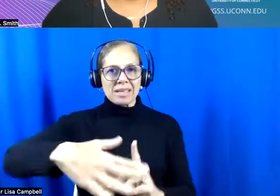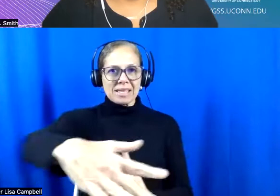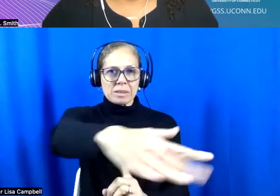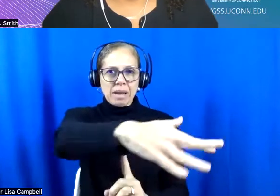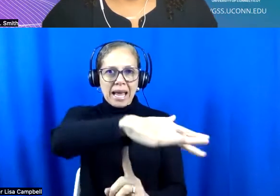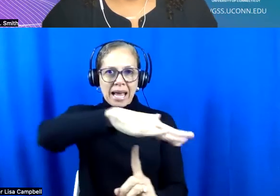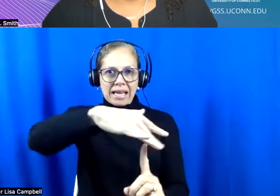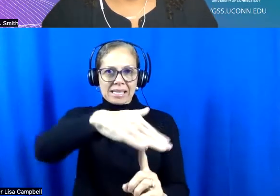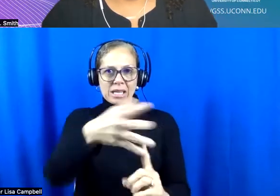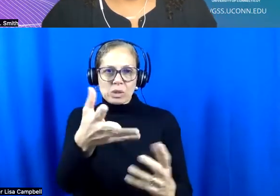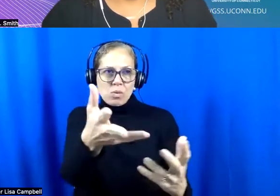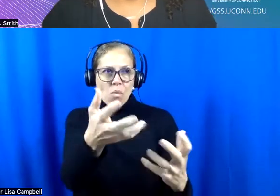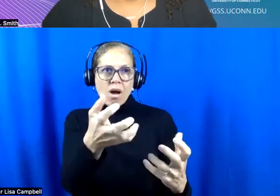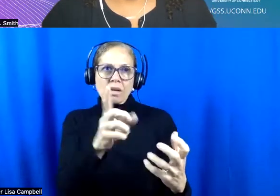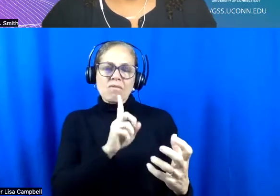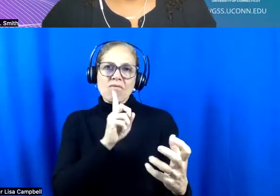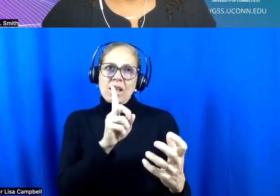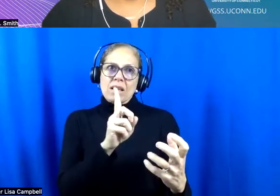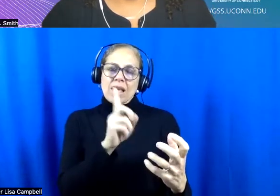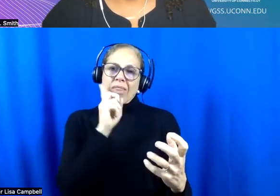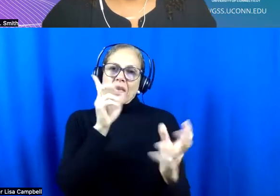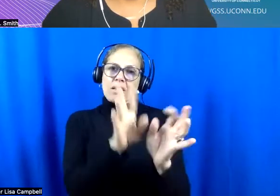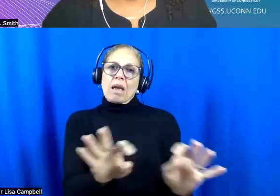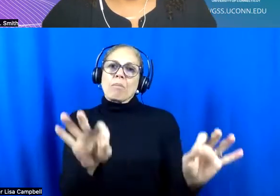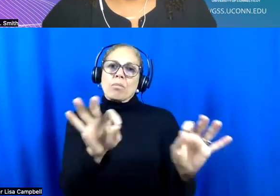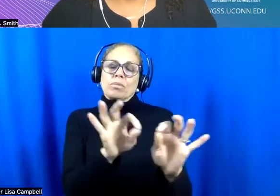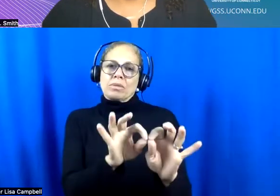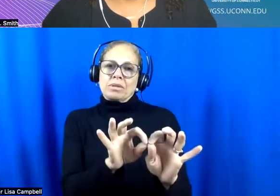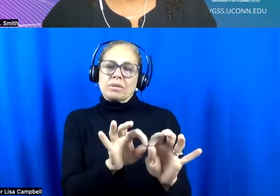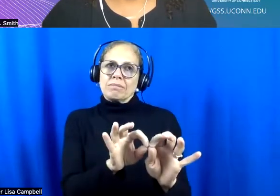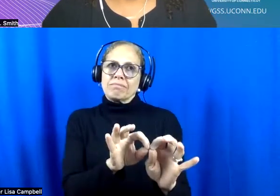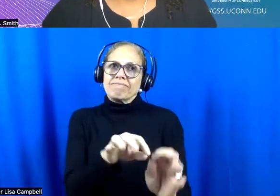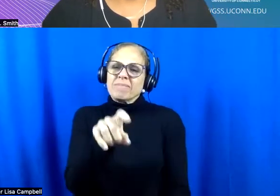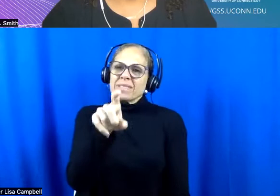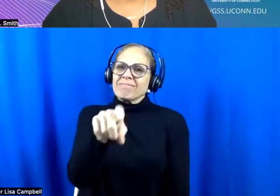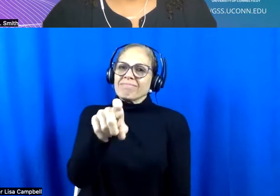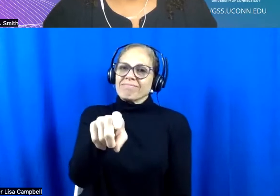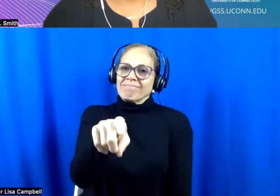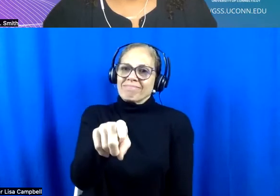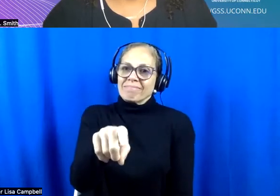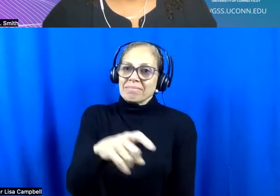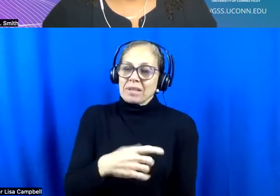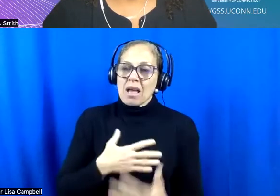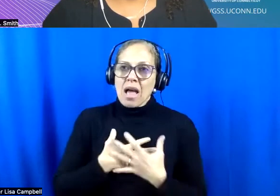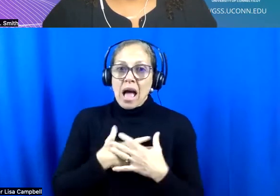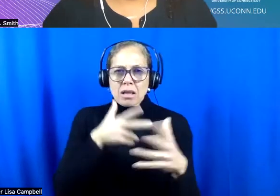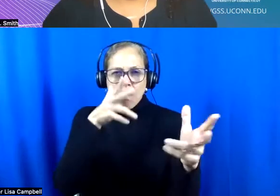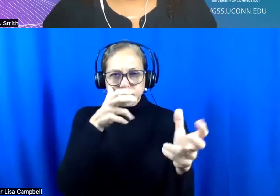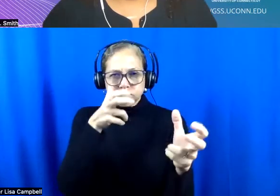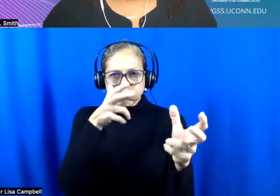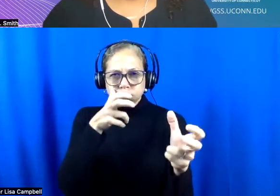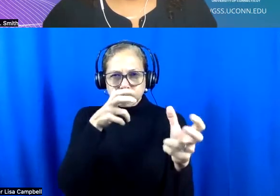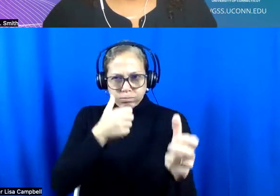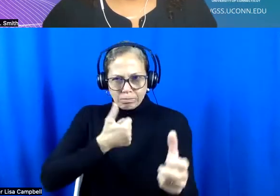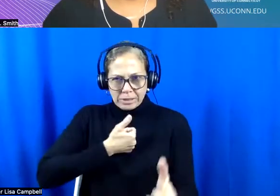so important and so necessary. And I'm just learning so much and like taking so much of what you're saying in and thinking about